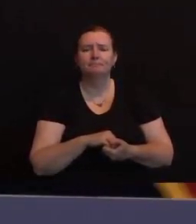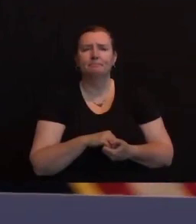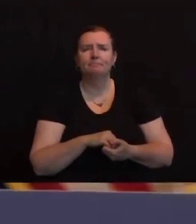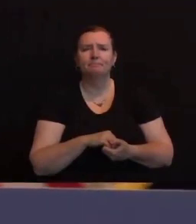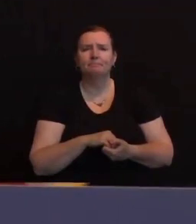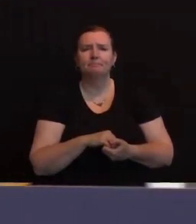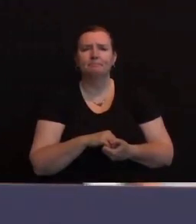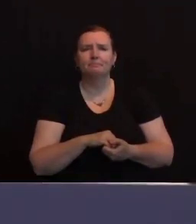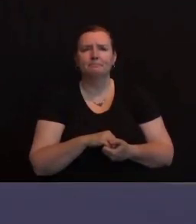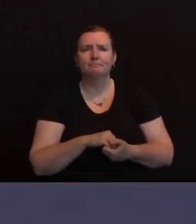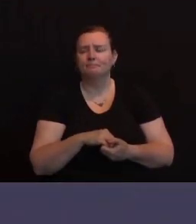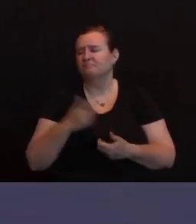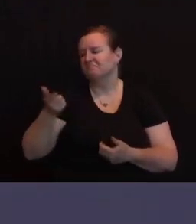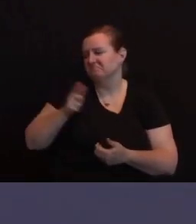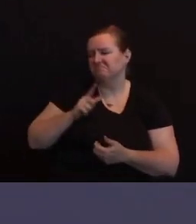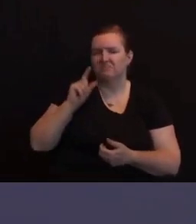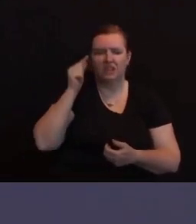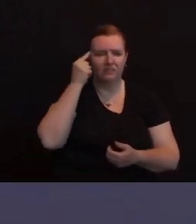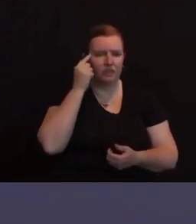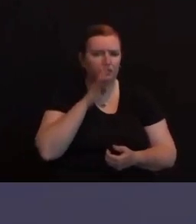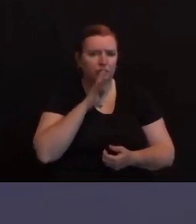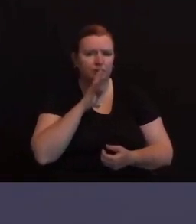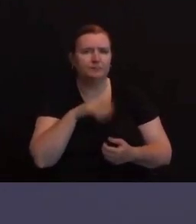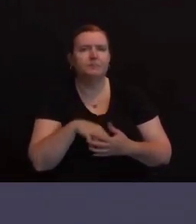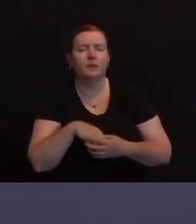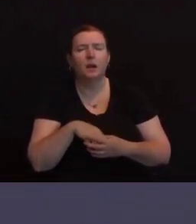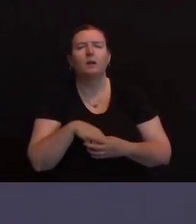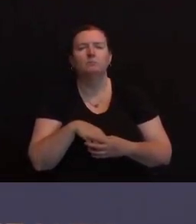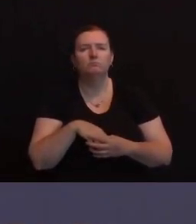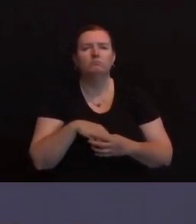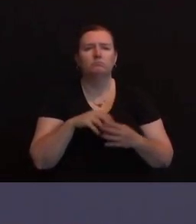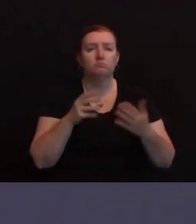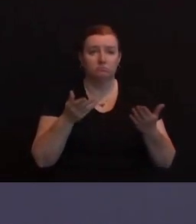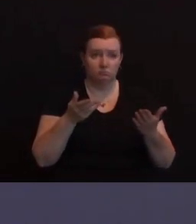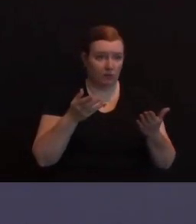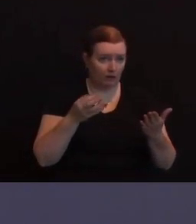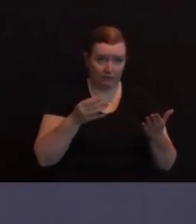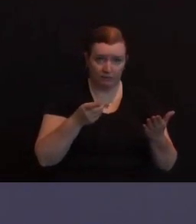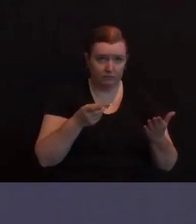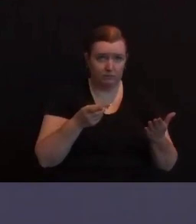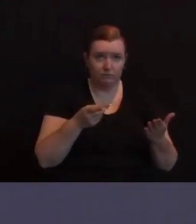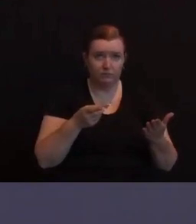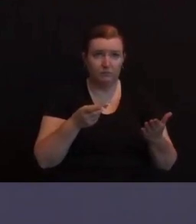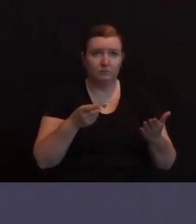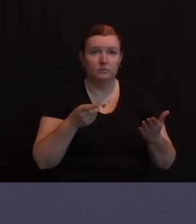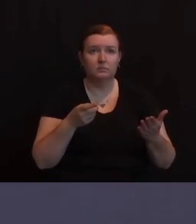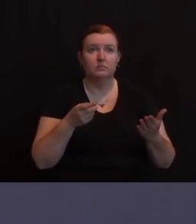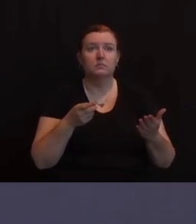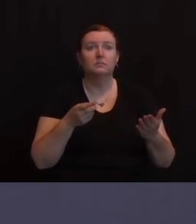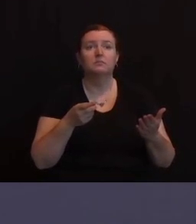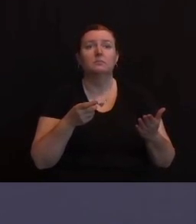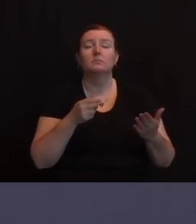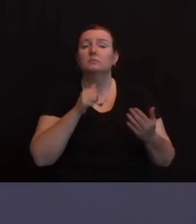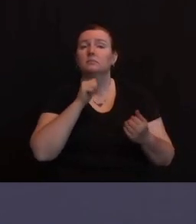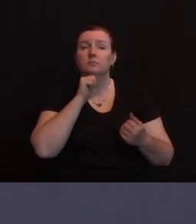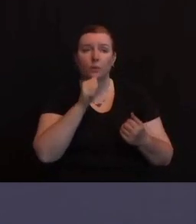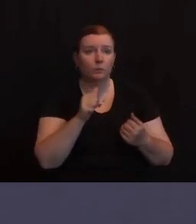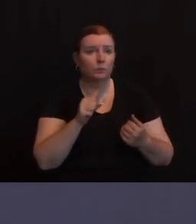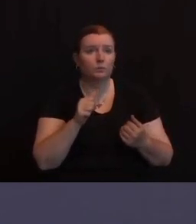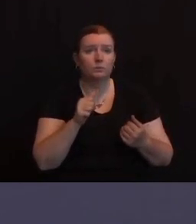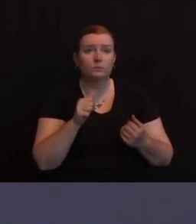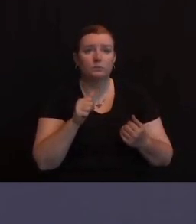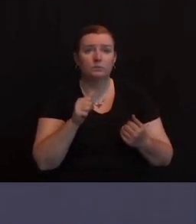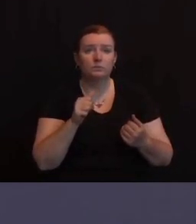answer, admittedly. I just feel like if we don't get out and get a hold of it and yank it back in, it can get away from